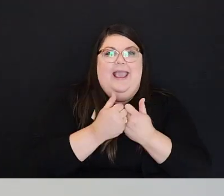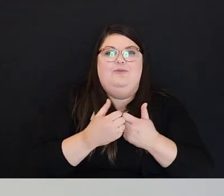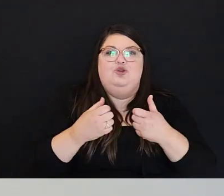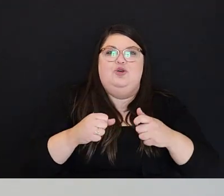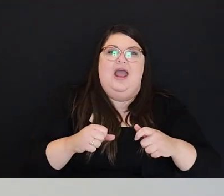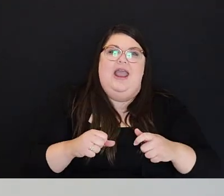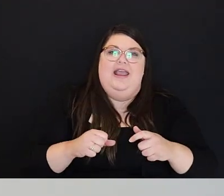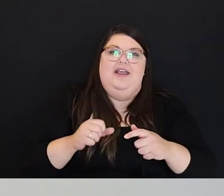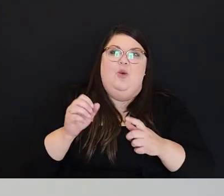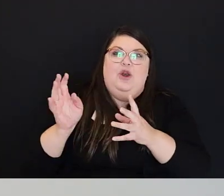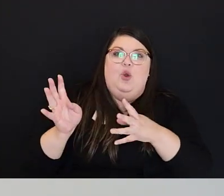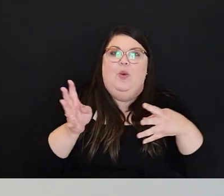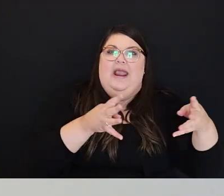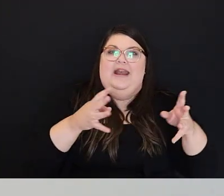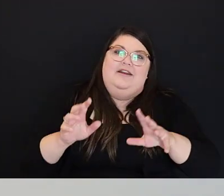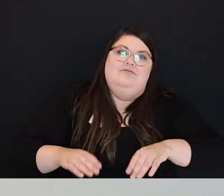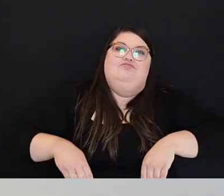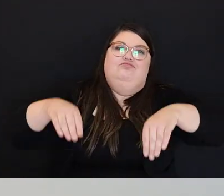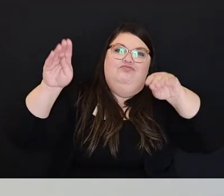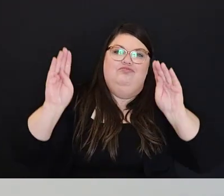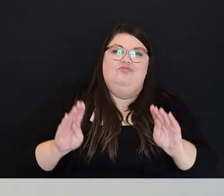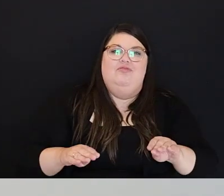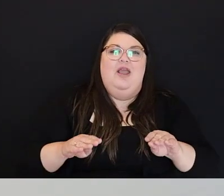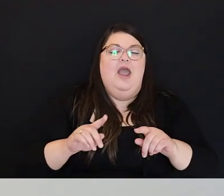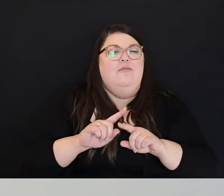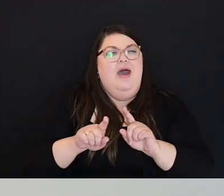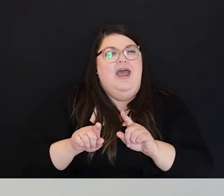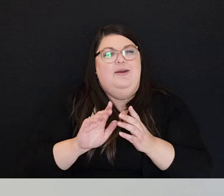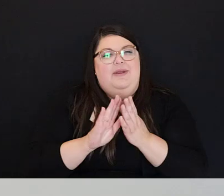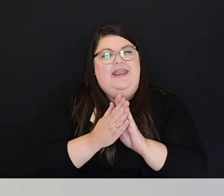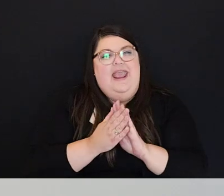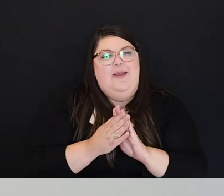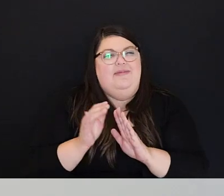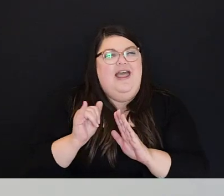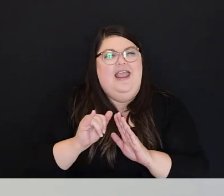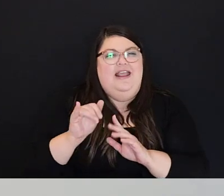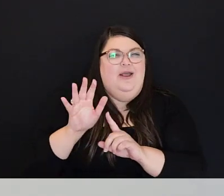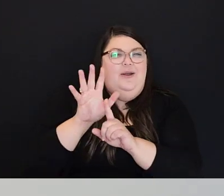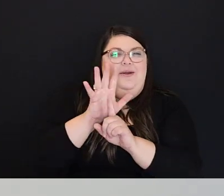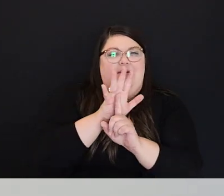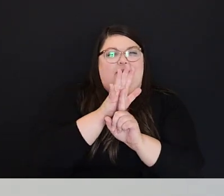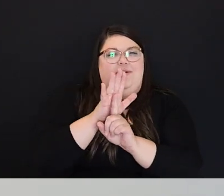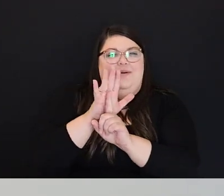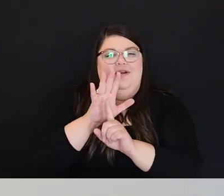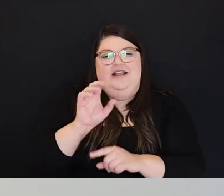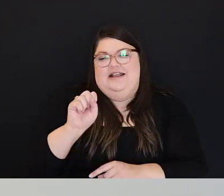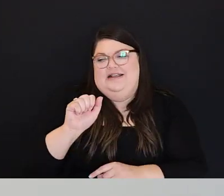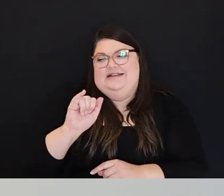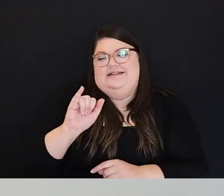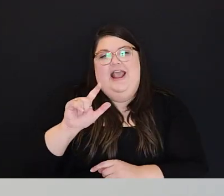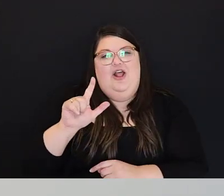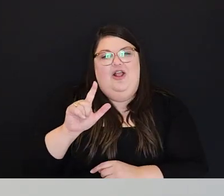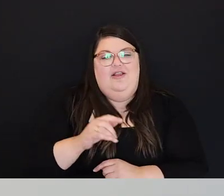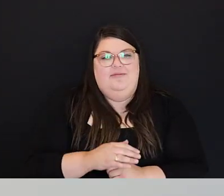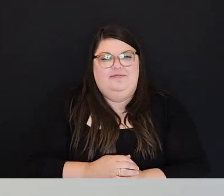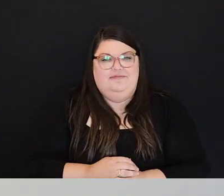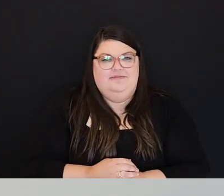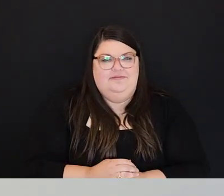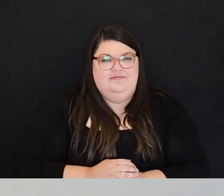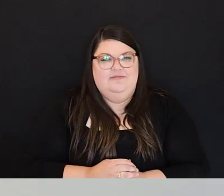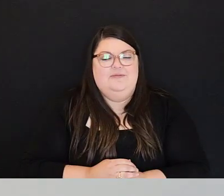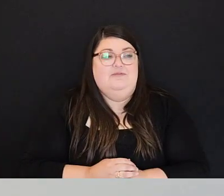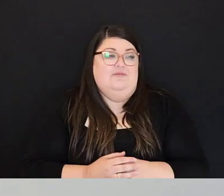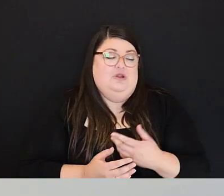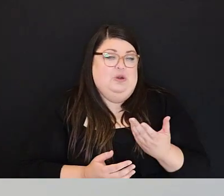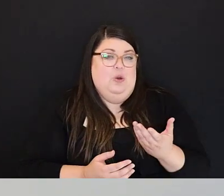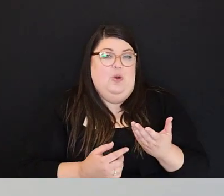but also it became a sail. And I was really curious about how that tarp, which I'm so